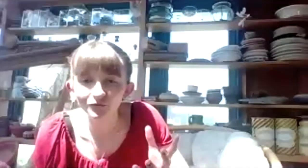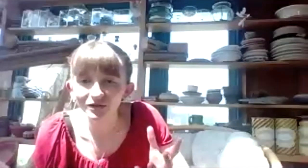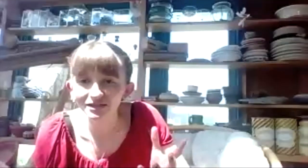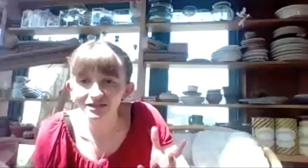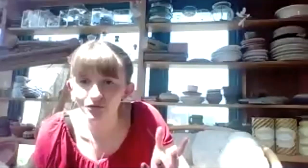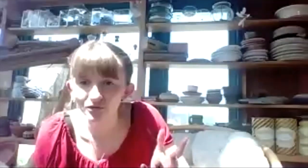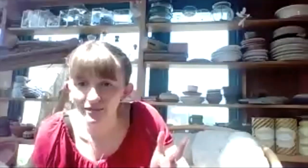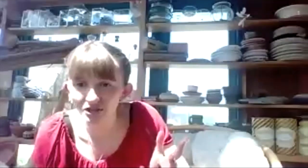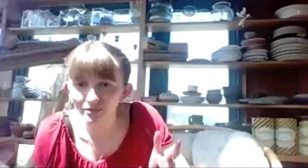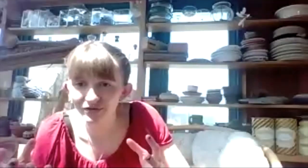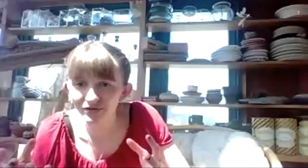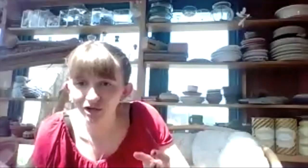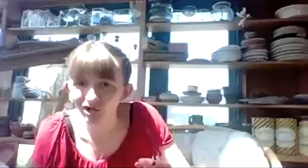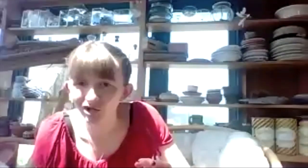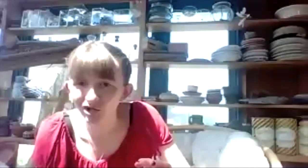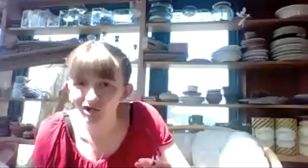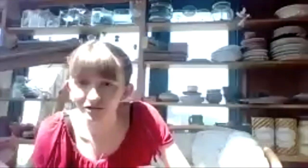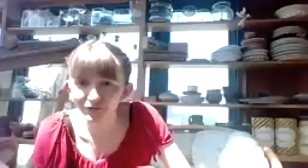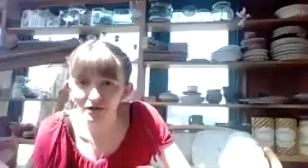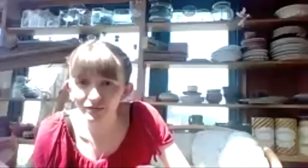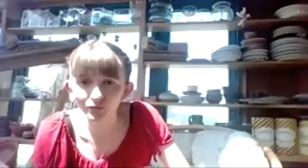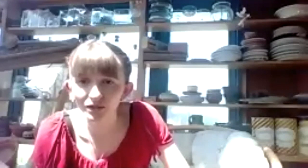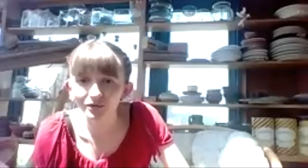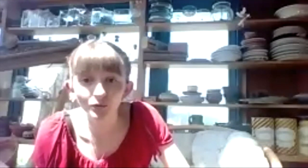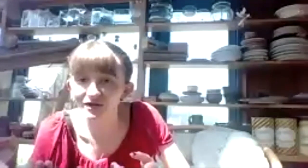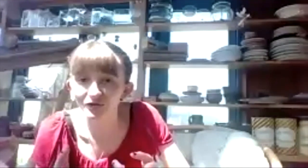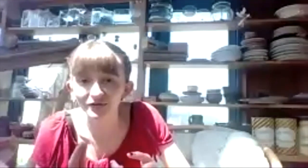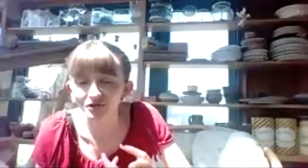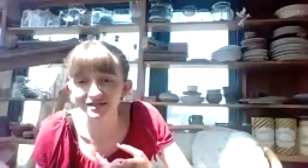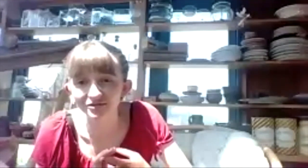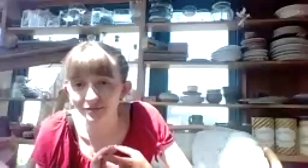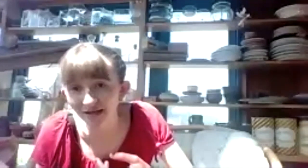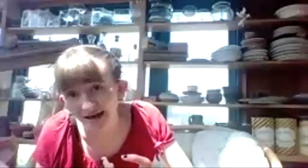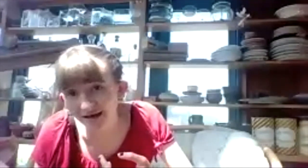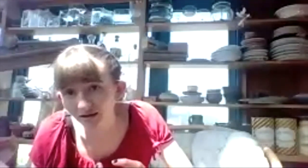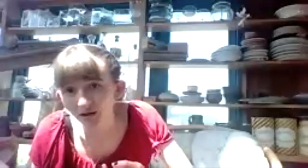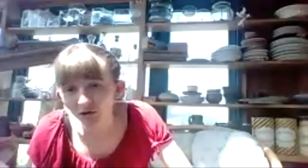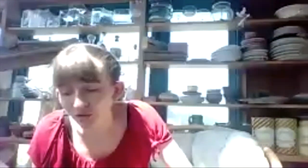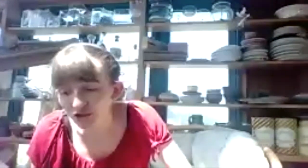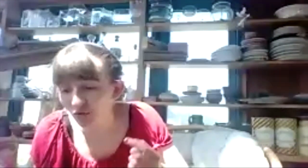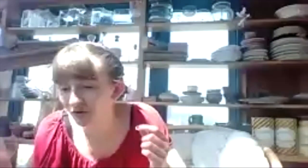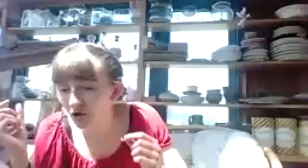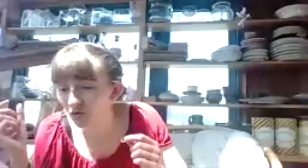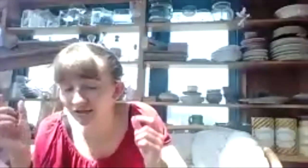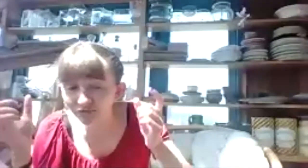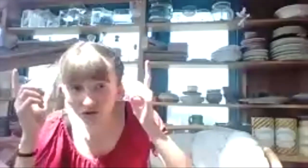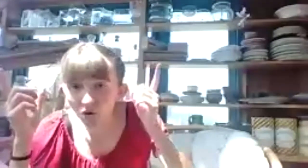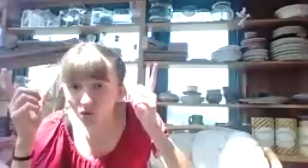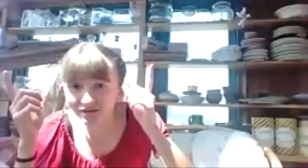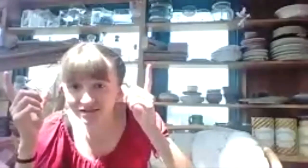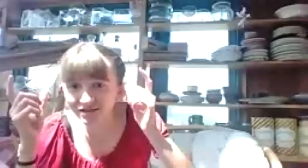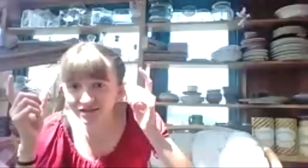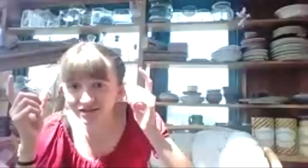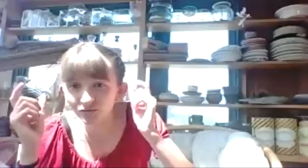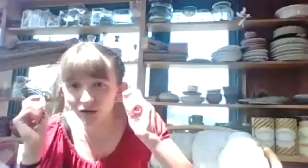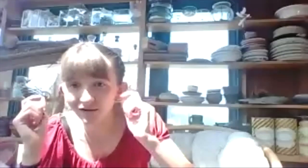really don't know that much about their early life and their early development. We've never found a Triceratops egg. We don't know if their